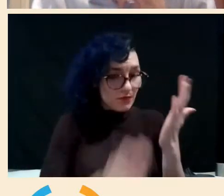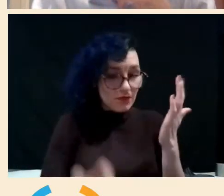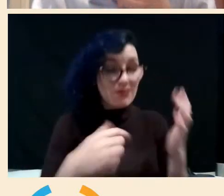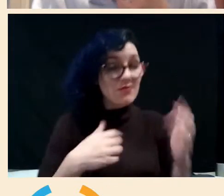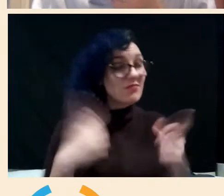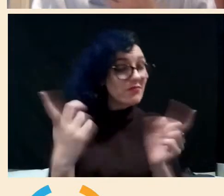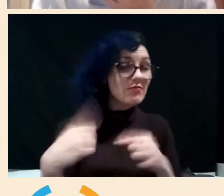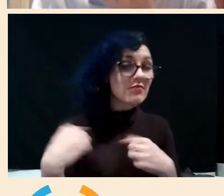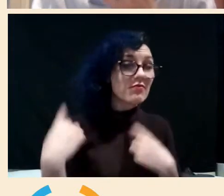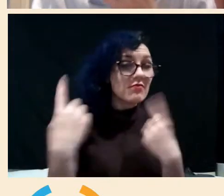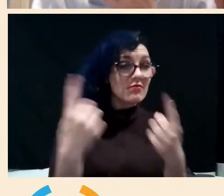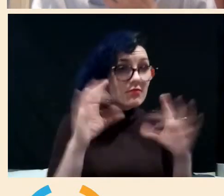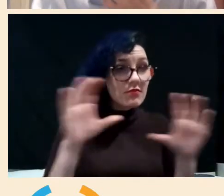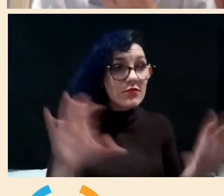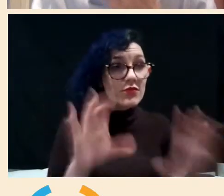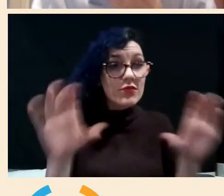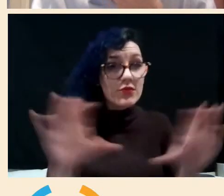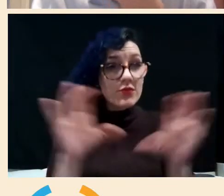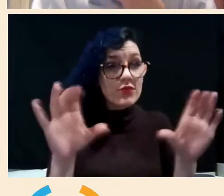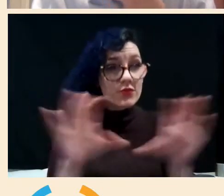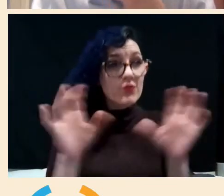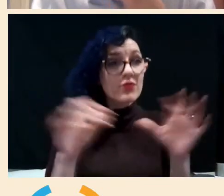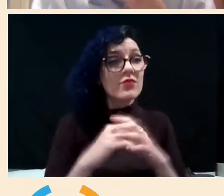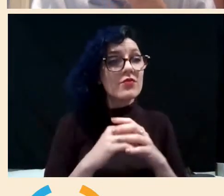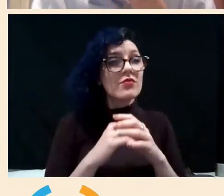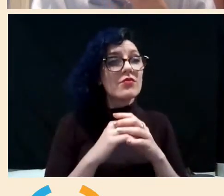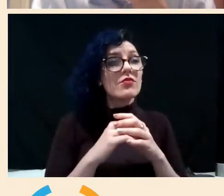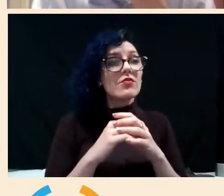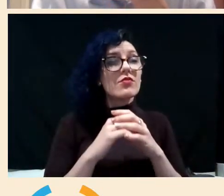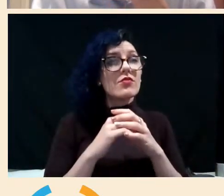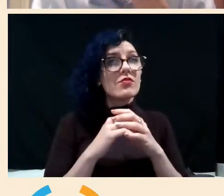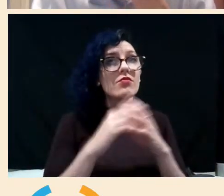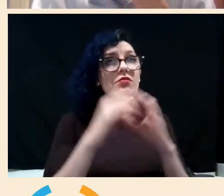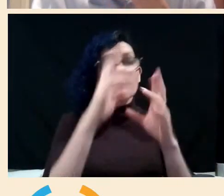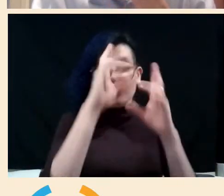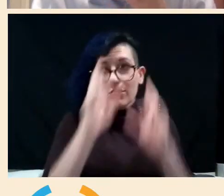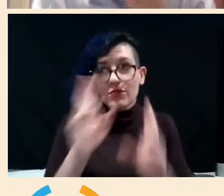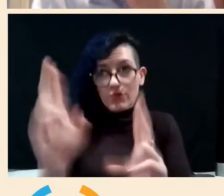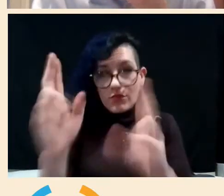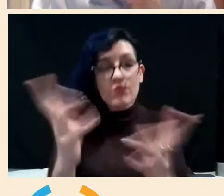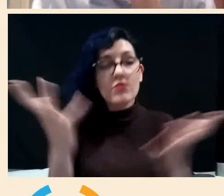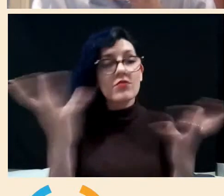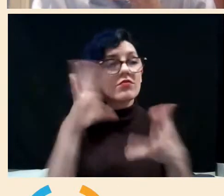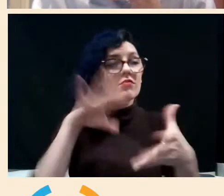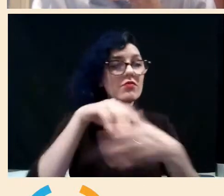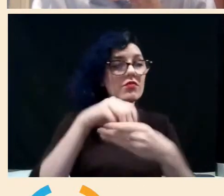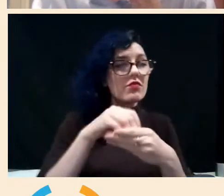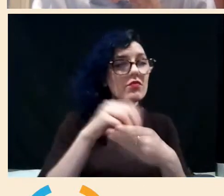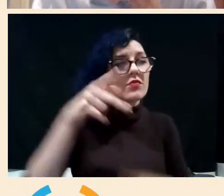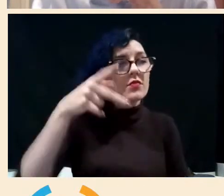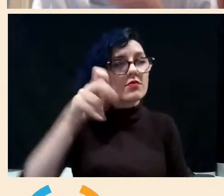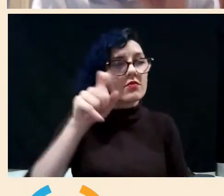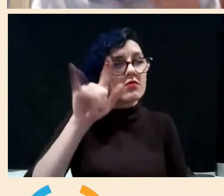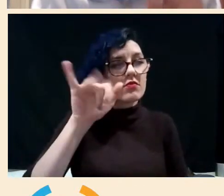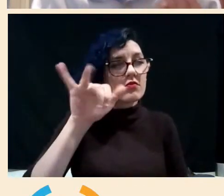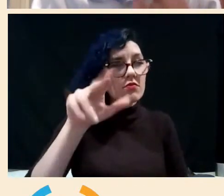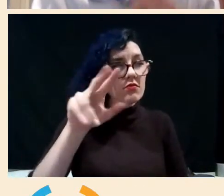campaign that I would honor what was in Initiative Petition 57 with the Independent Commission.